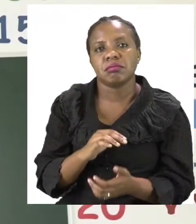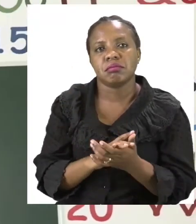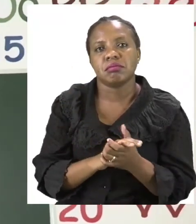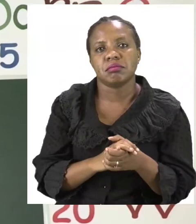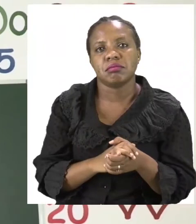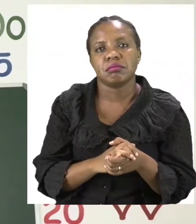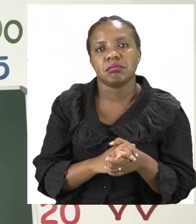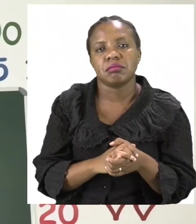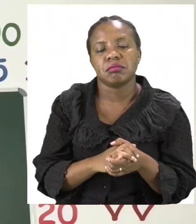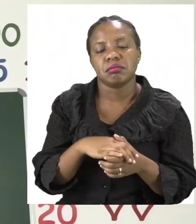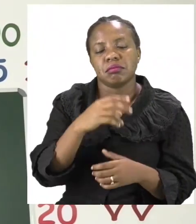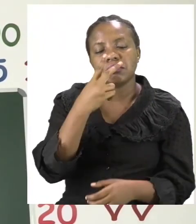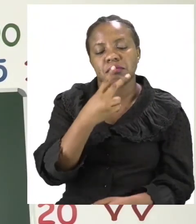full.